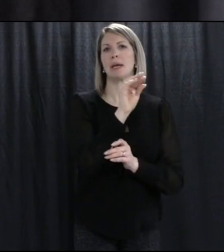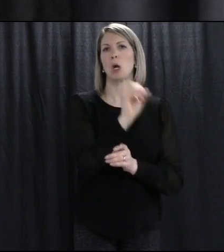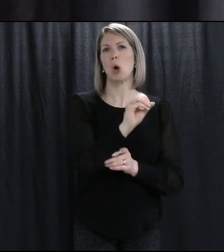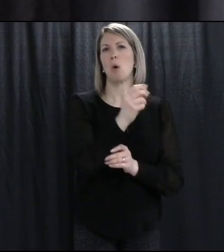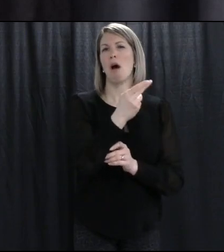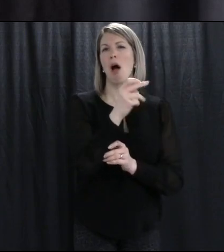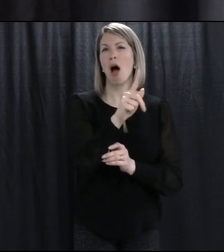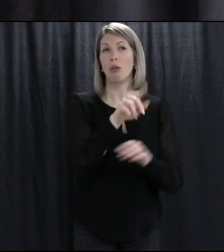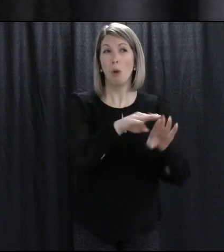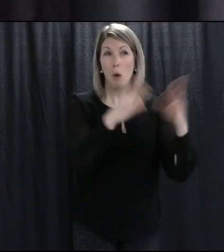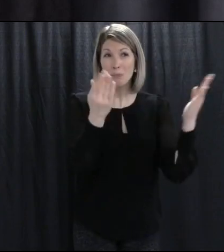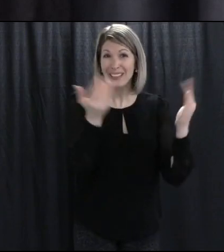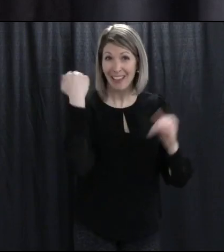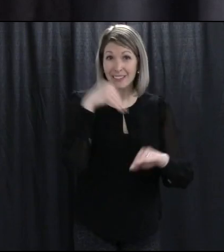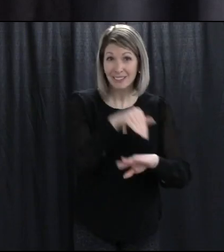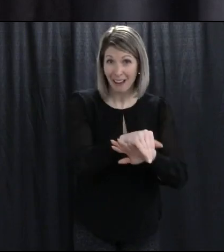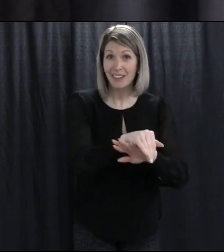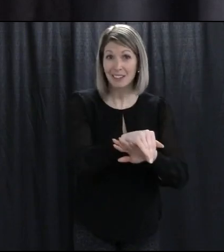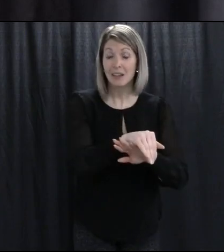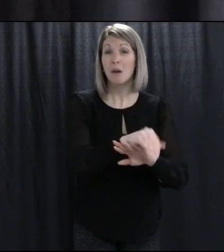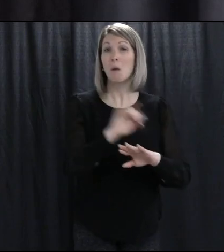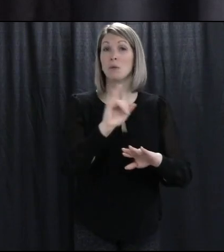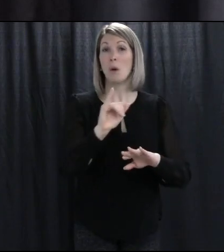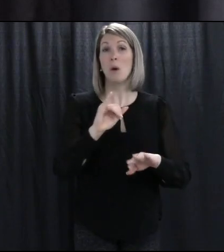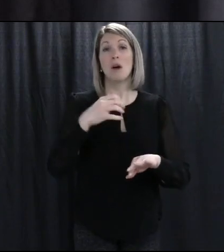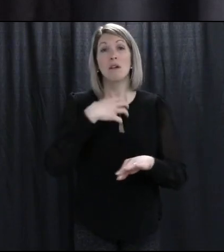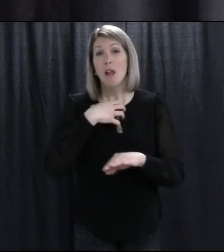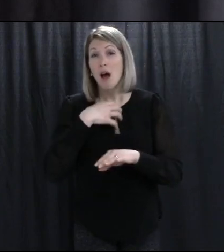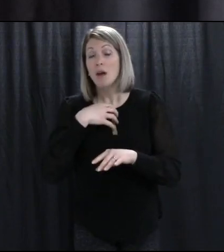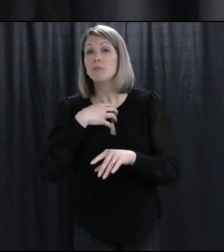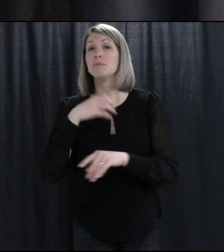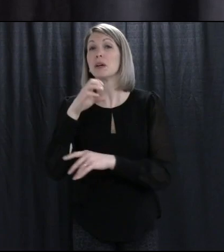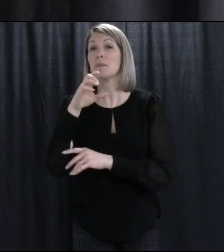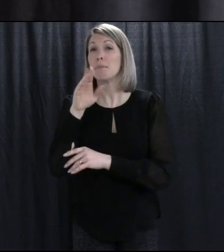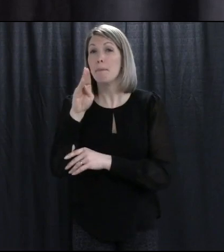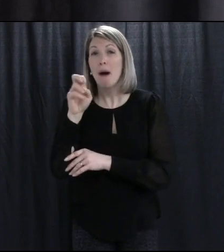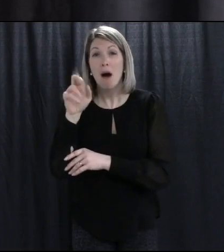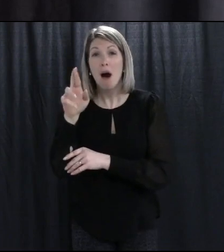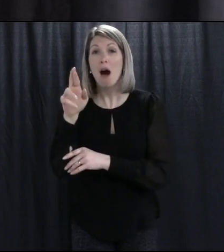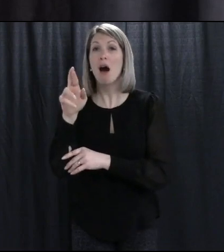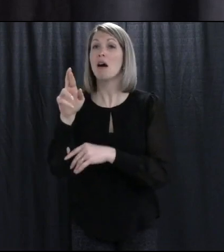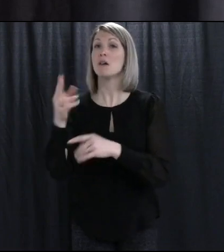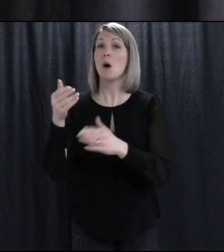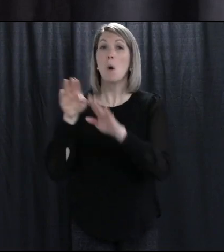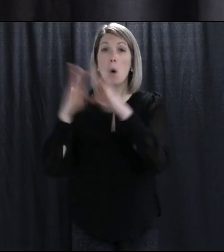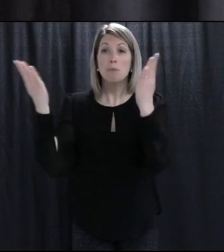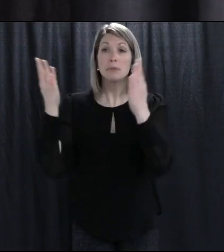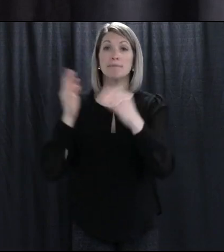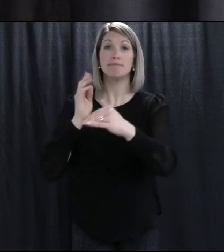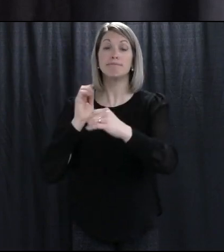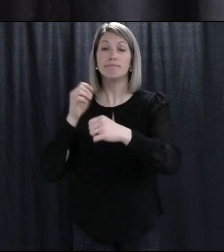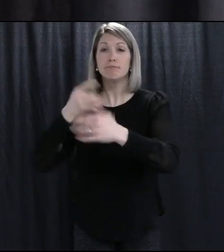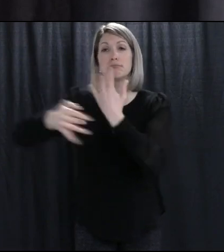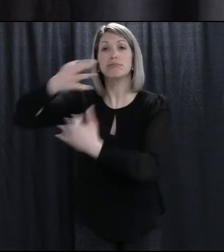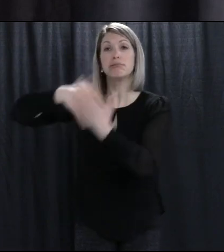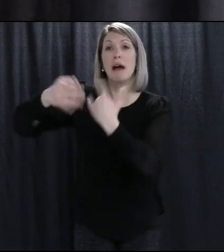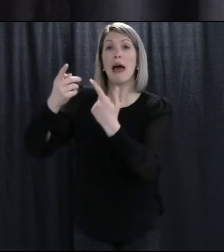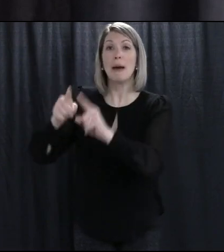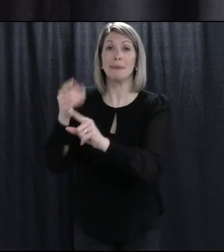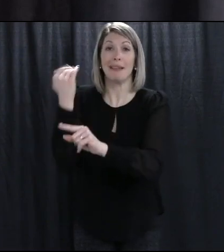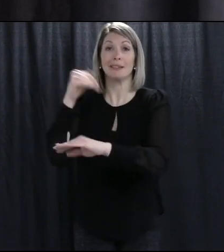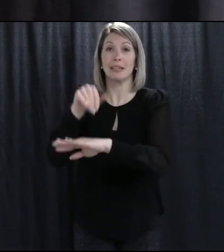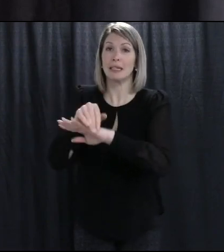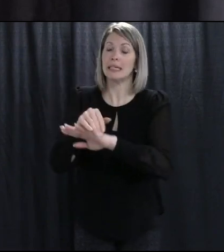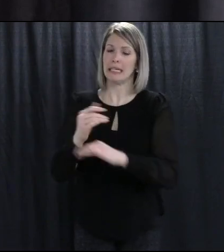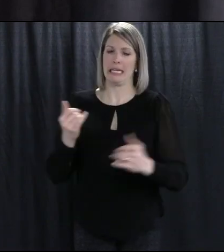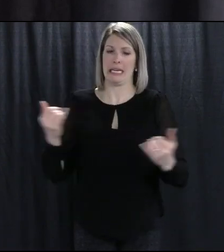night. And these, in the interests of the health of all of us, must cease. Today, in consultation